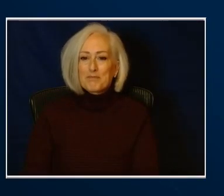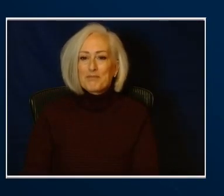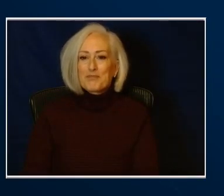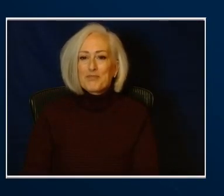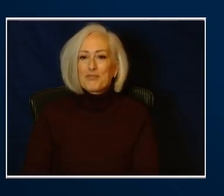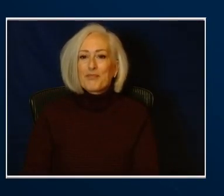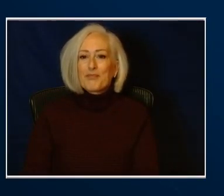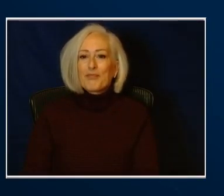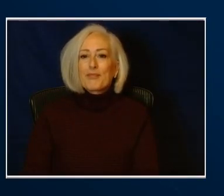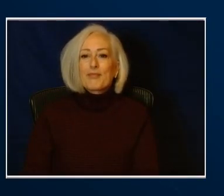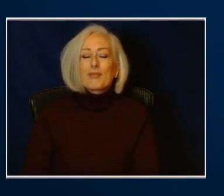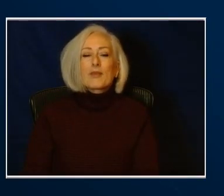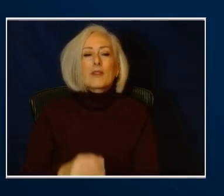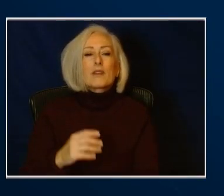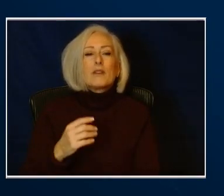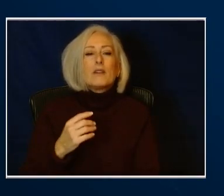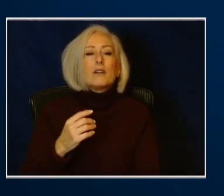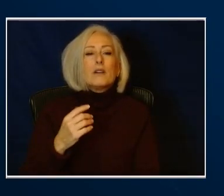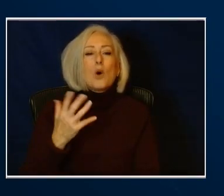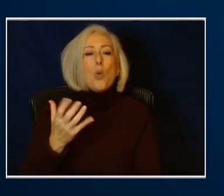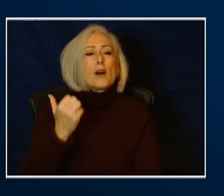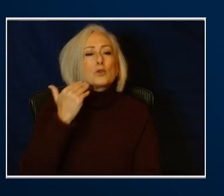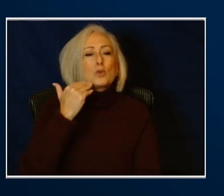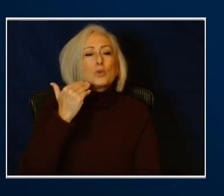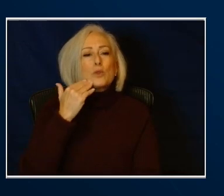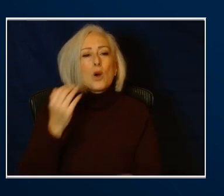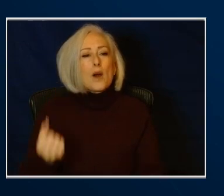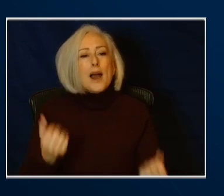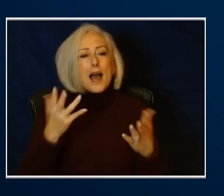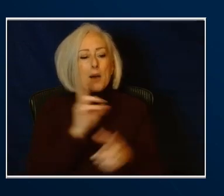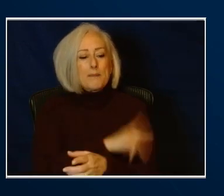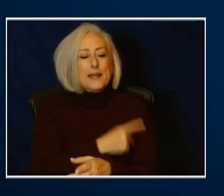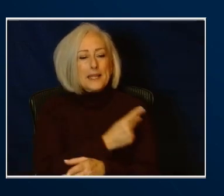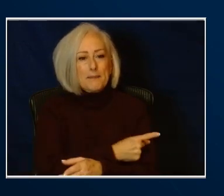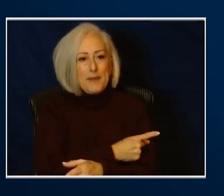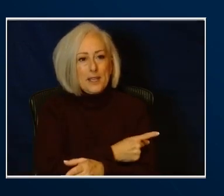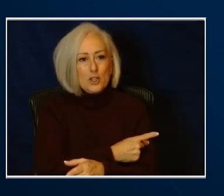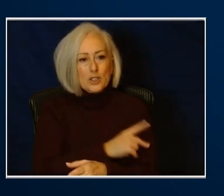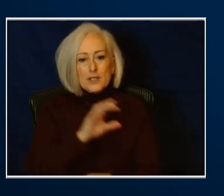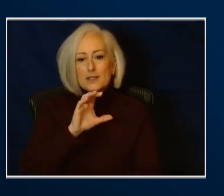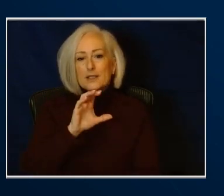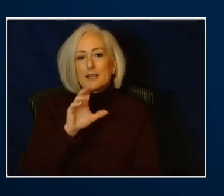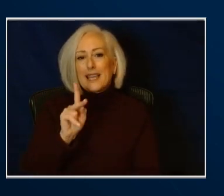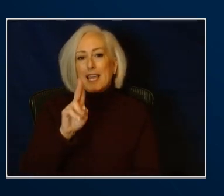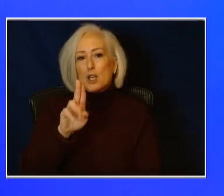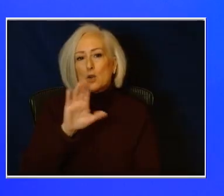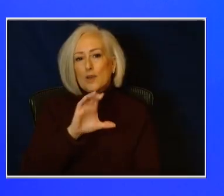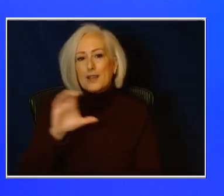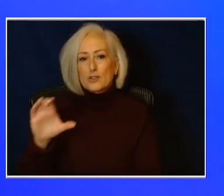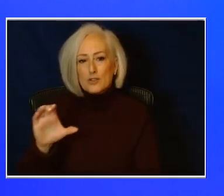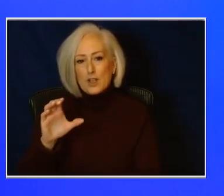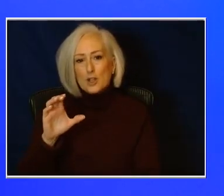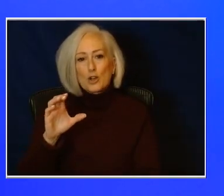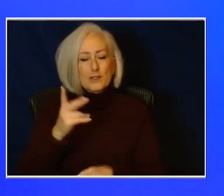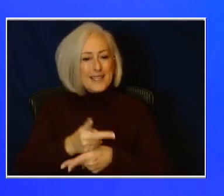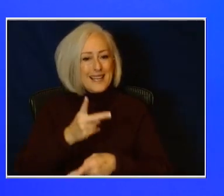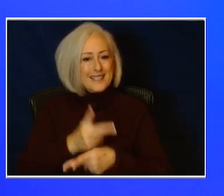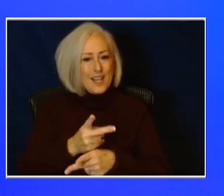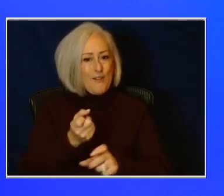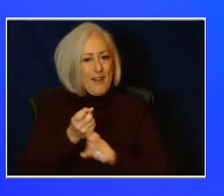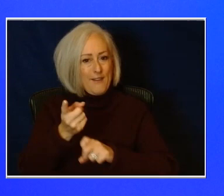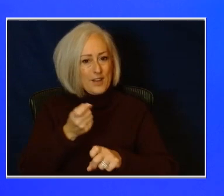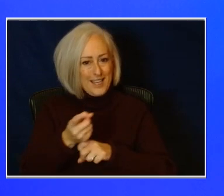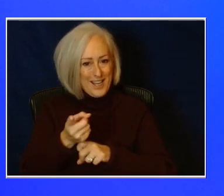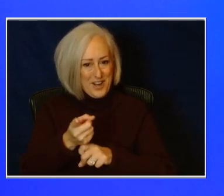Sarah wants to know, how many patients does KU Cancer Center treat each year? So there's a number of ways